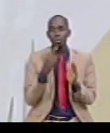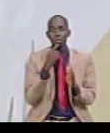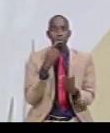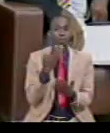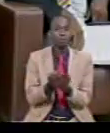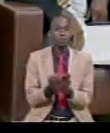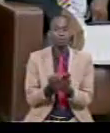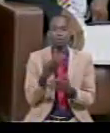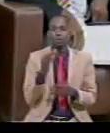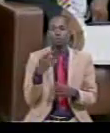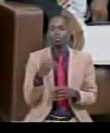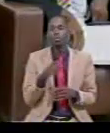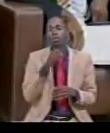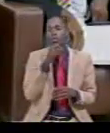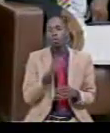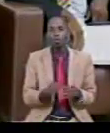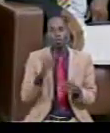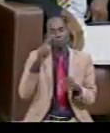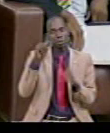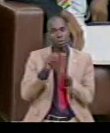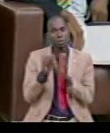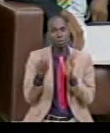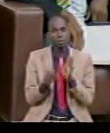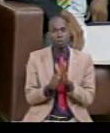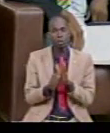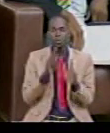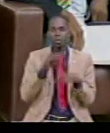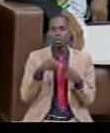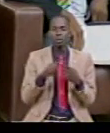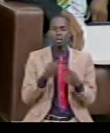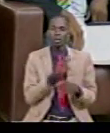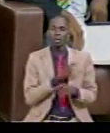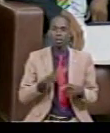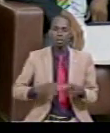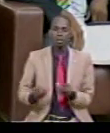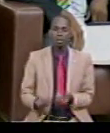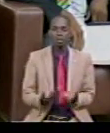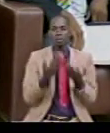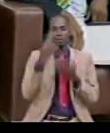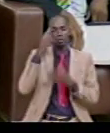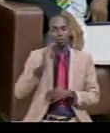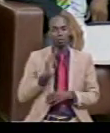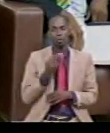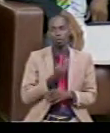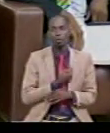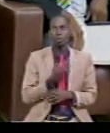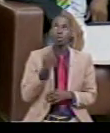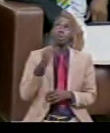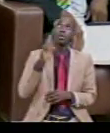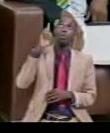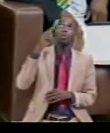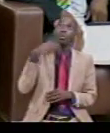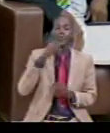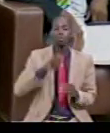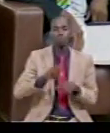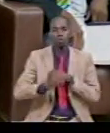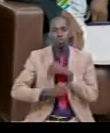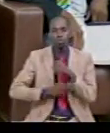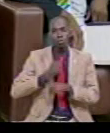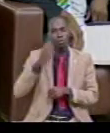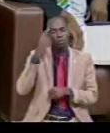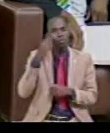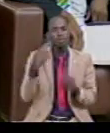to the sacrifice of Christ on our behalf, the one who suffered for the sin of